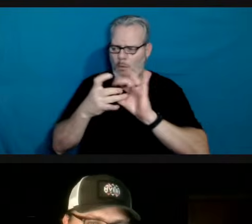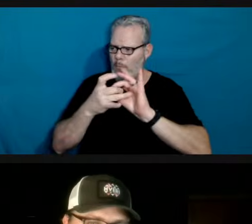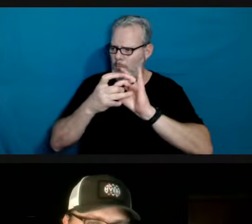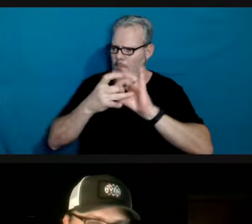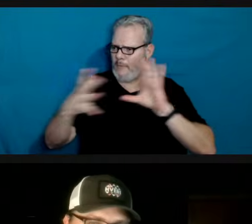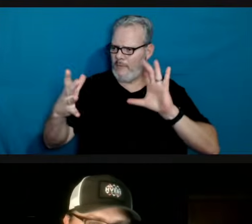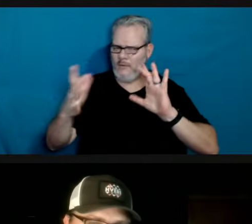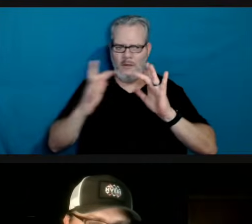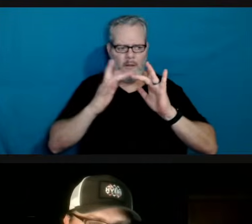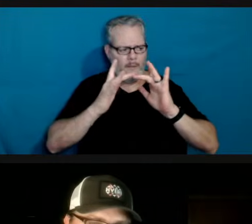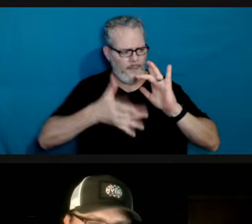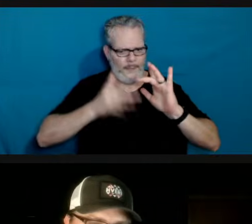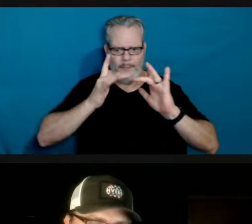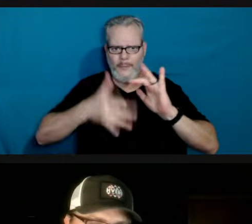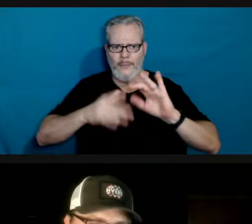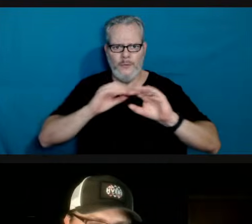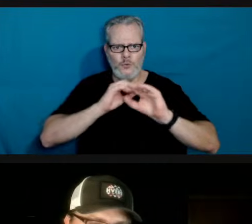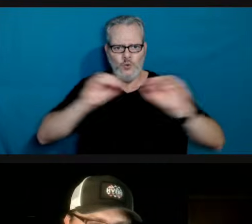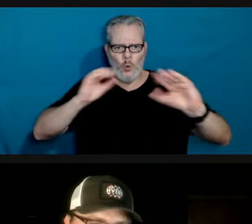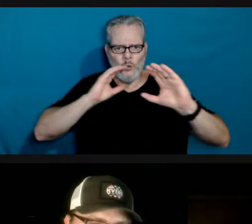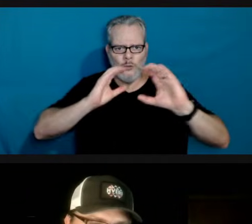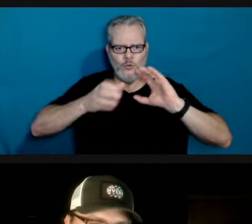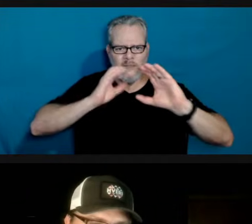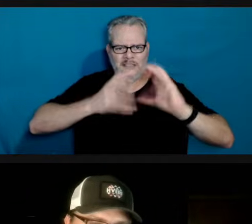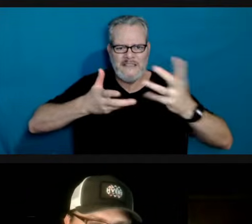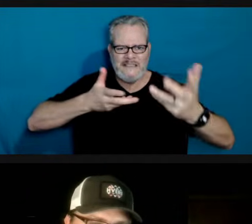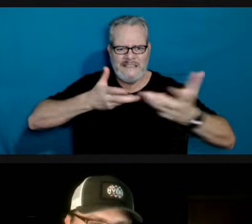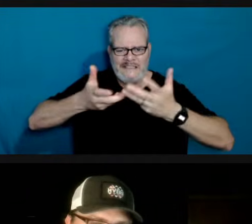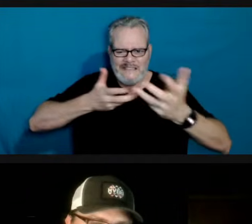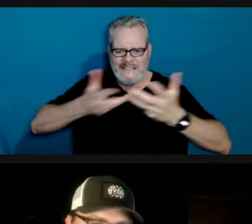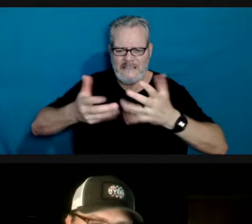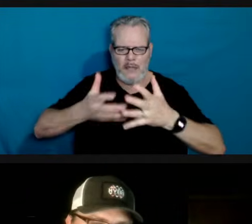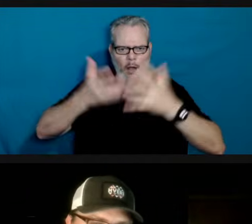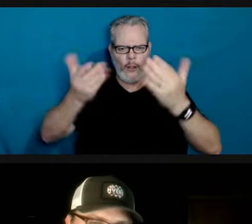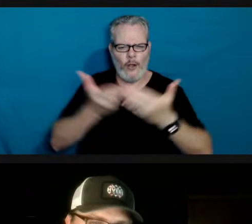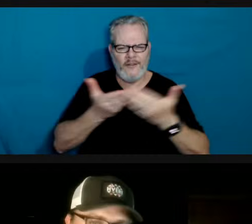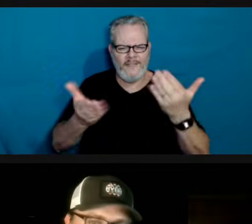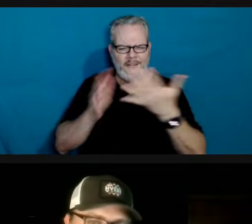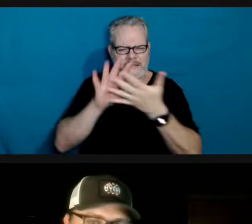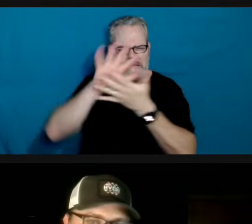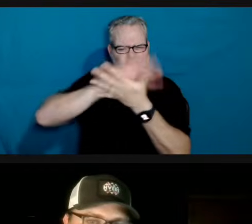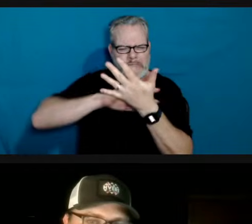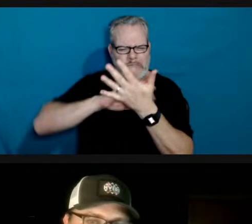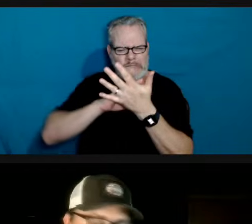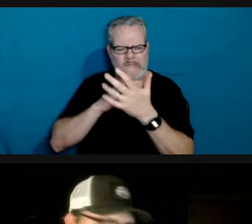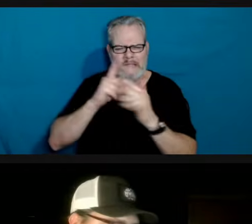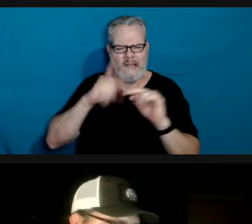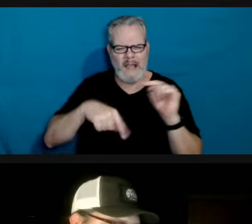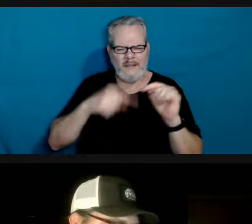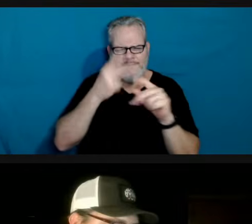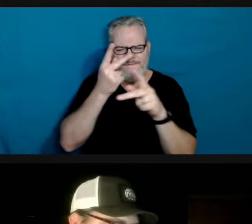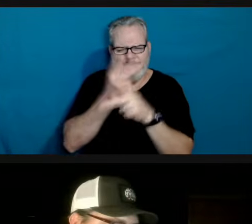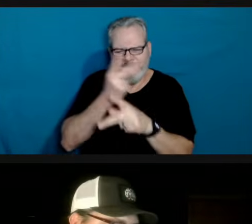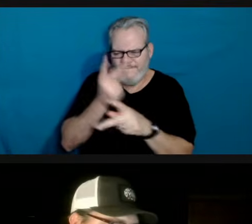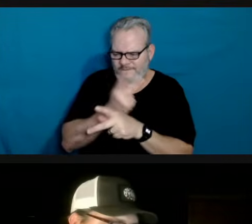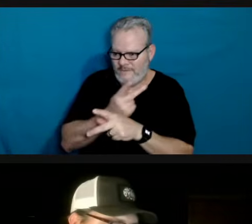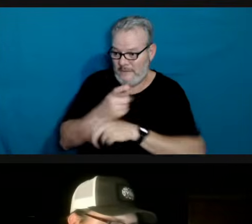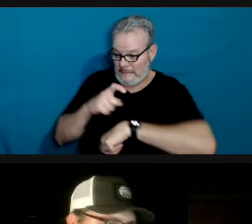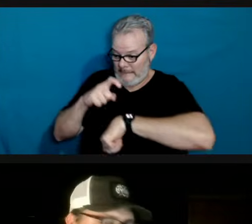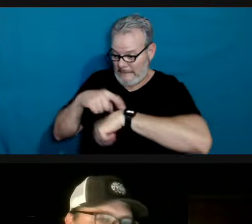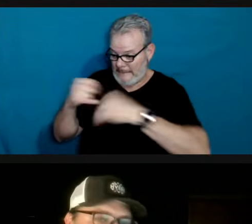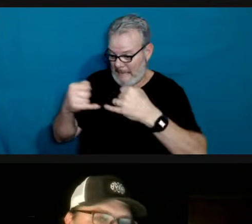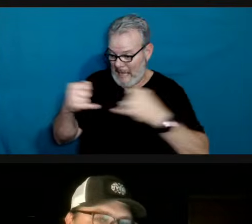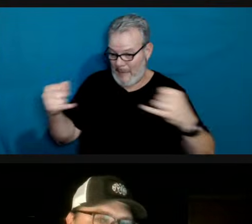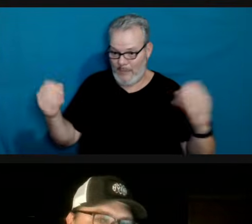has been going around on that. A lot of things are very vague and timelines are